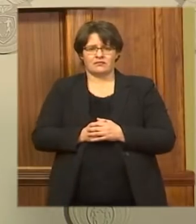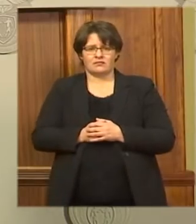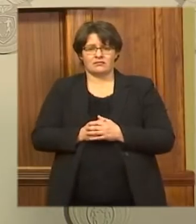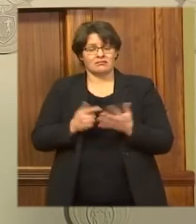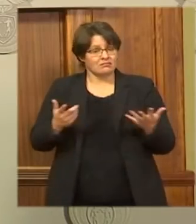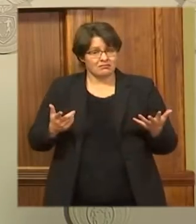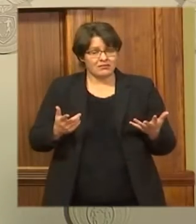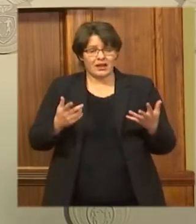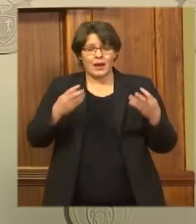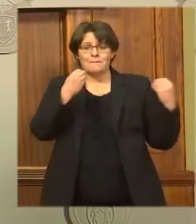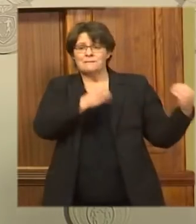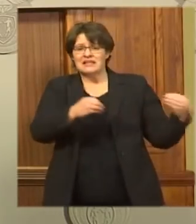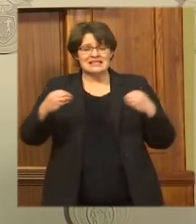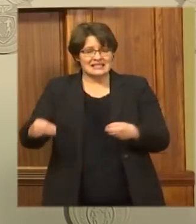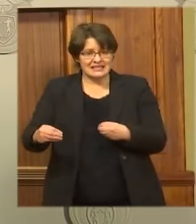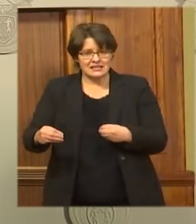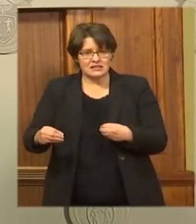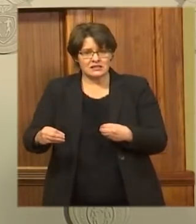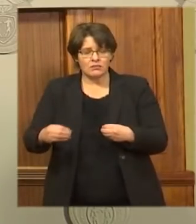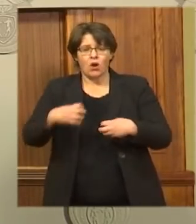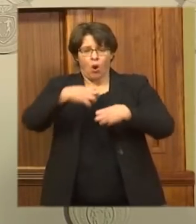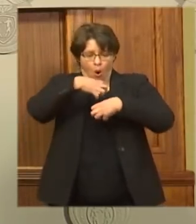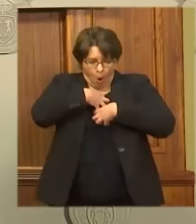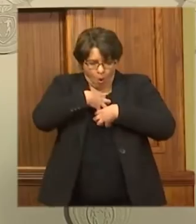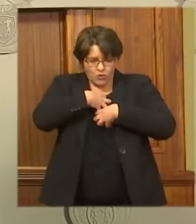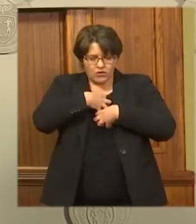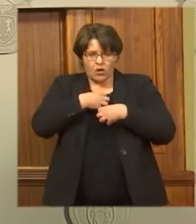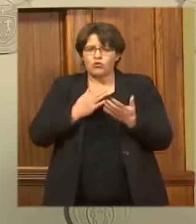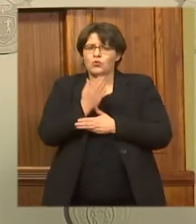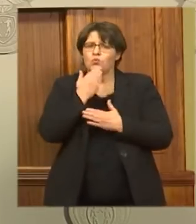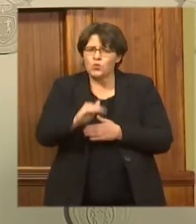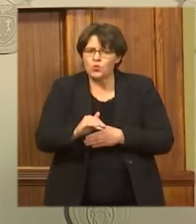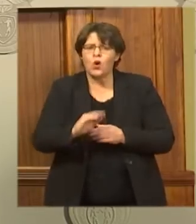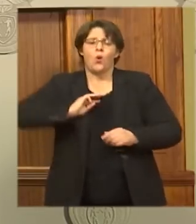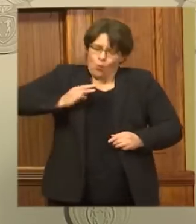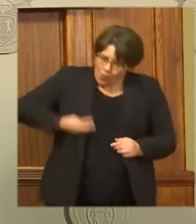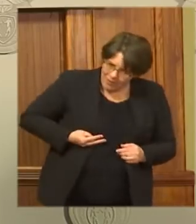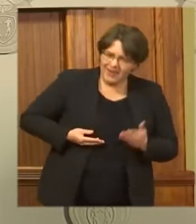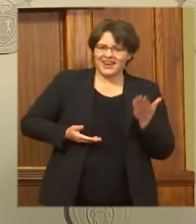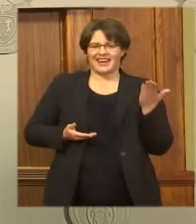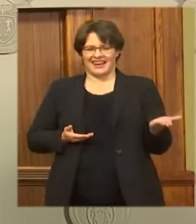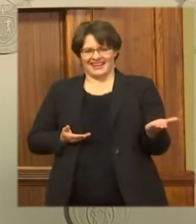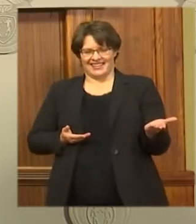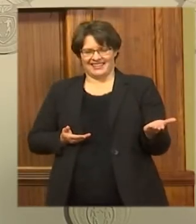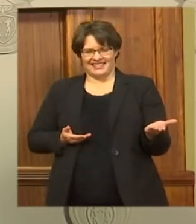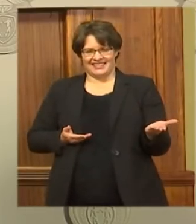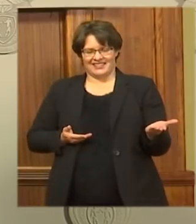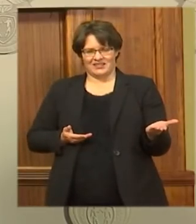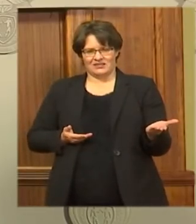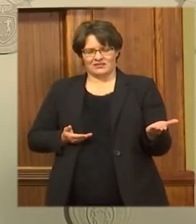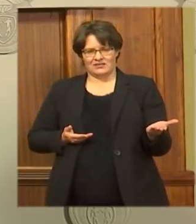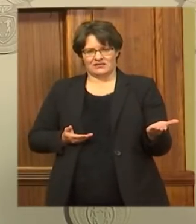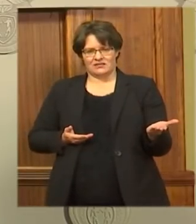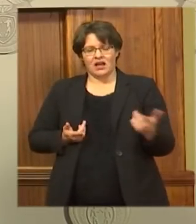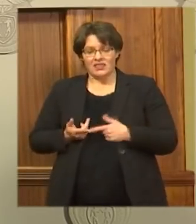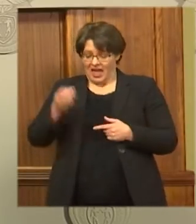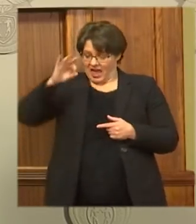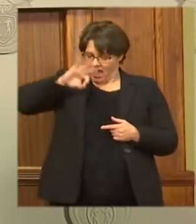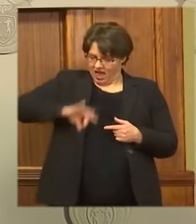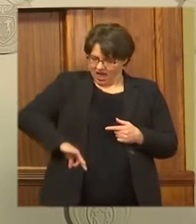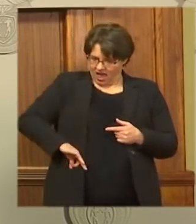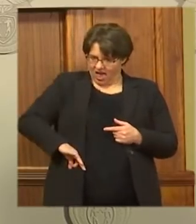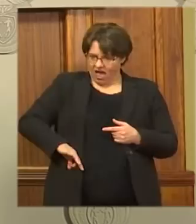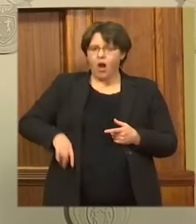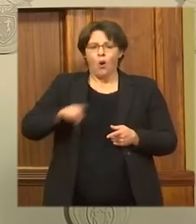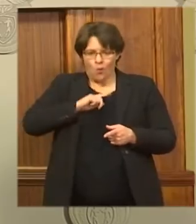are in businesses that are also owned by women, and a source of income is